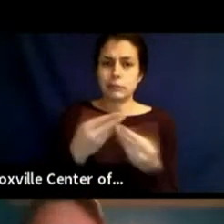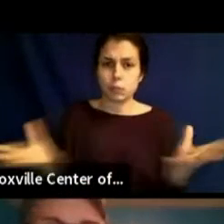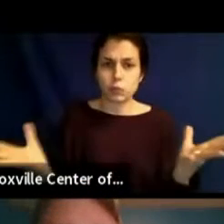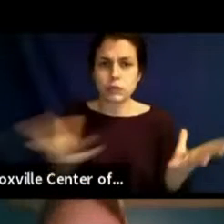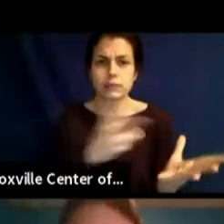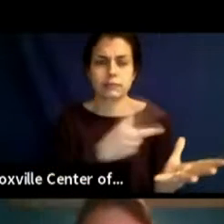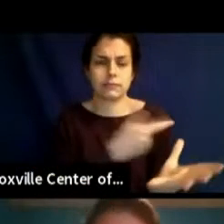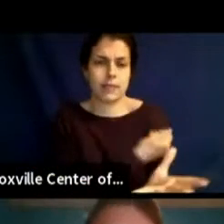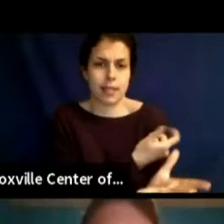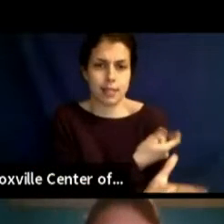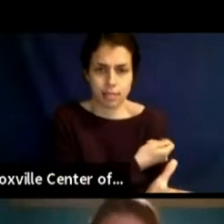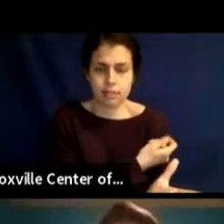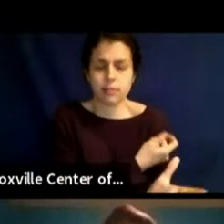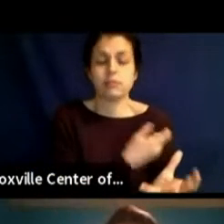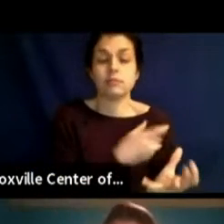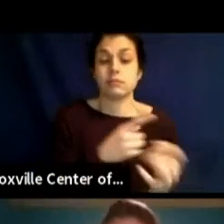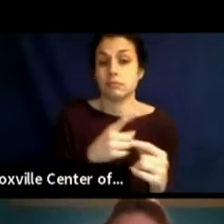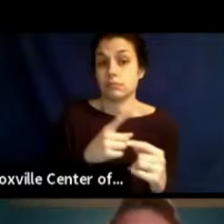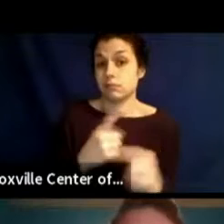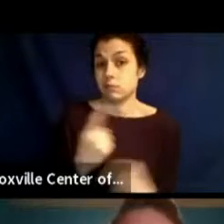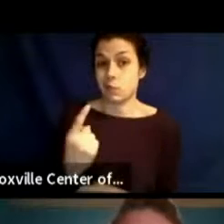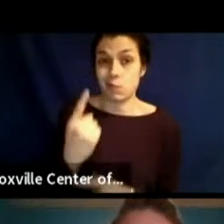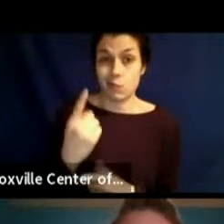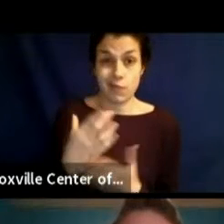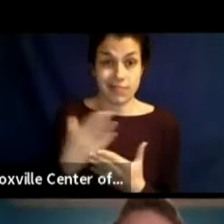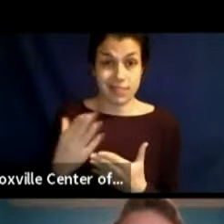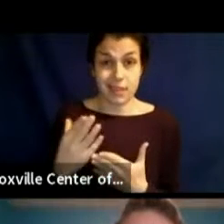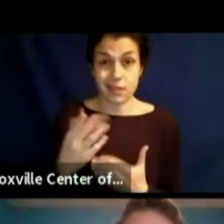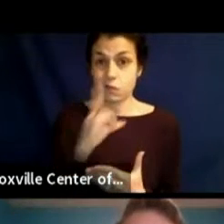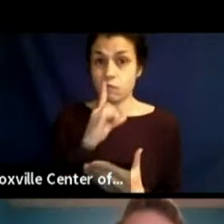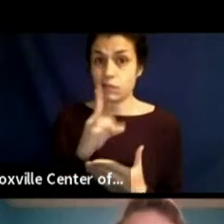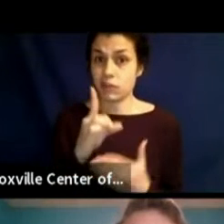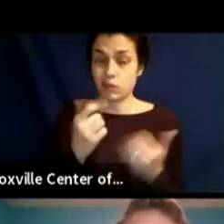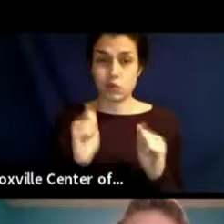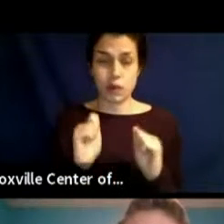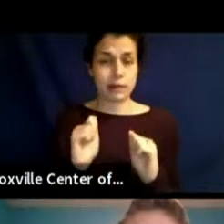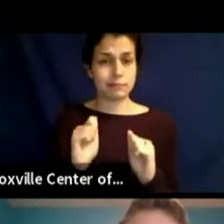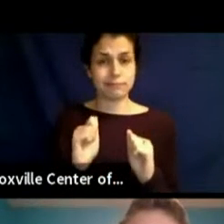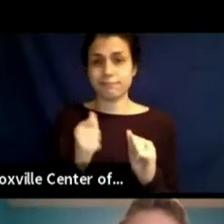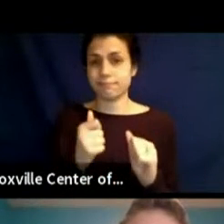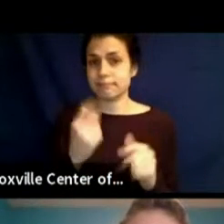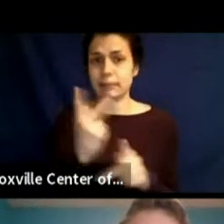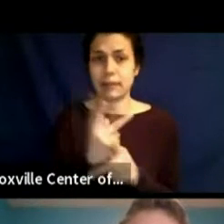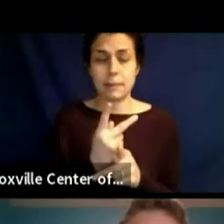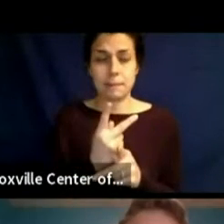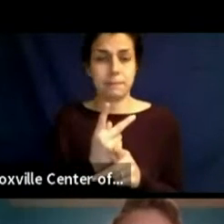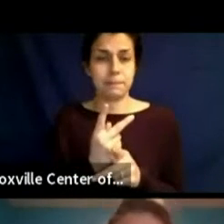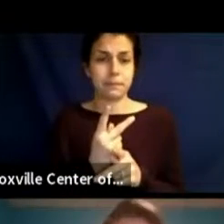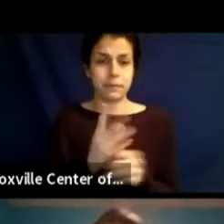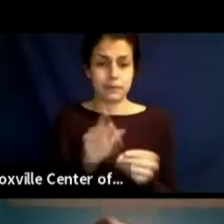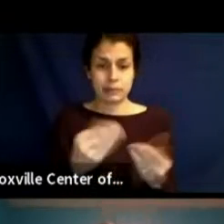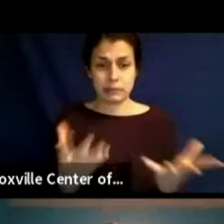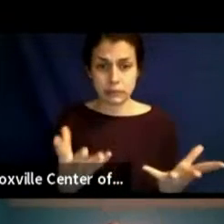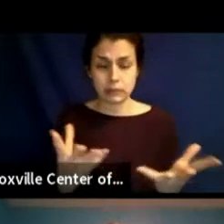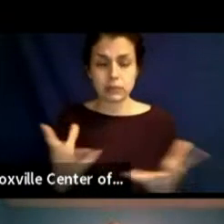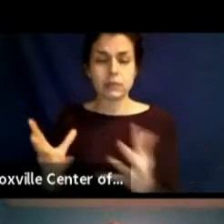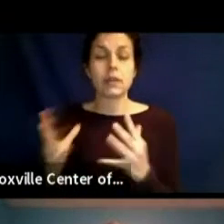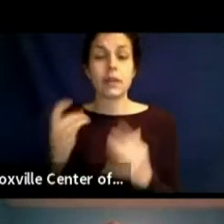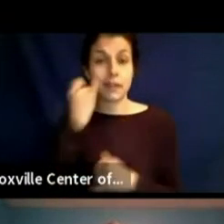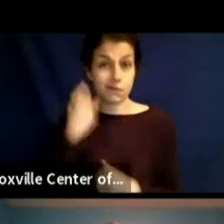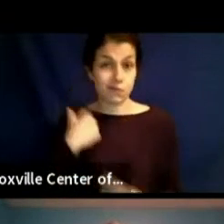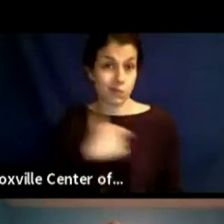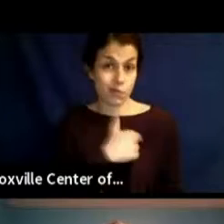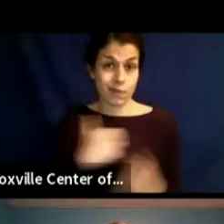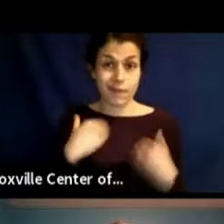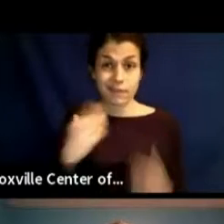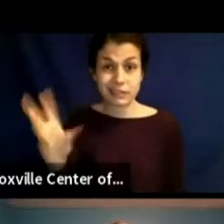is to try to maintain the infrastructure of the healthcare delivery system. Is that if we have 6 staff, we cannot